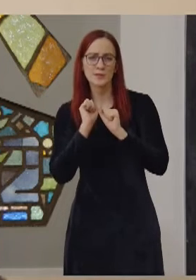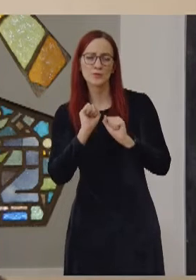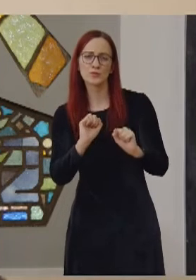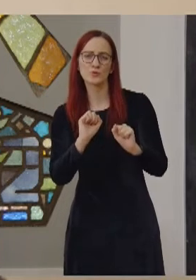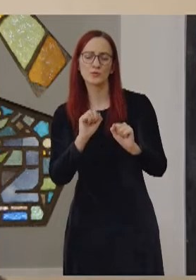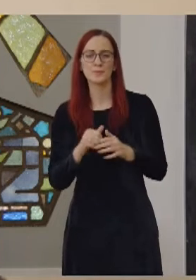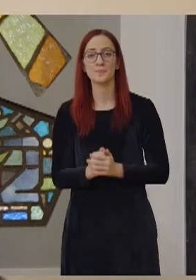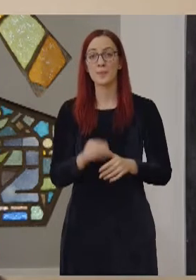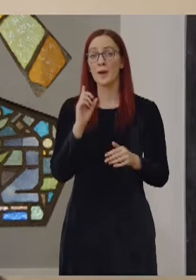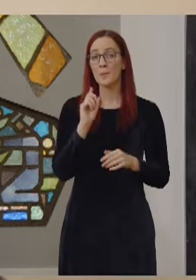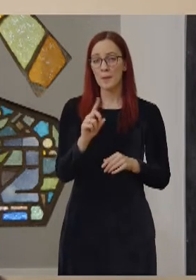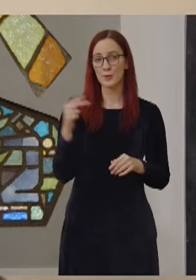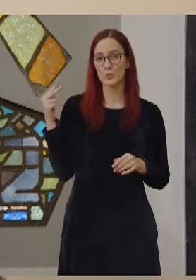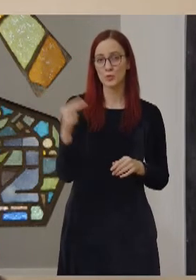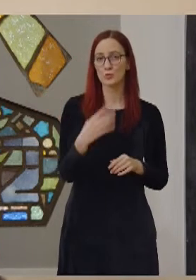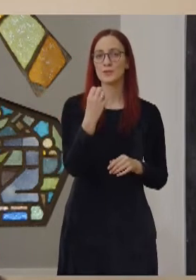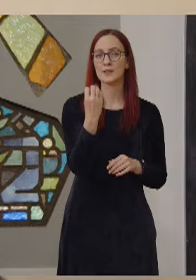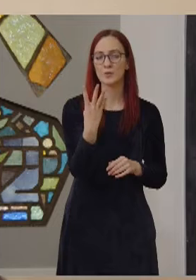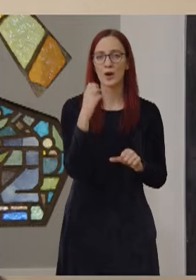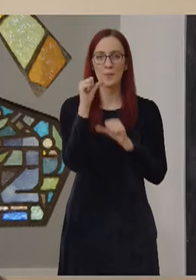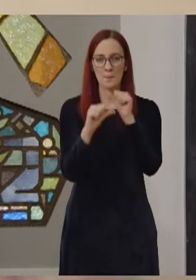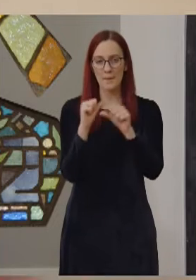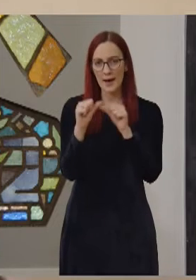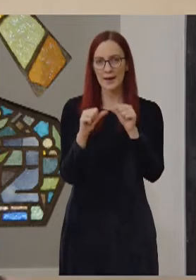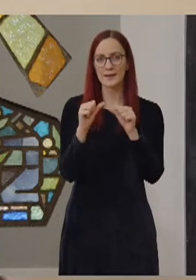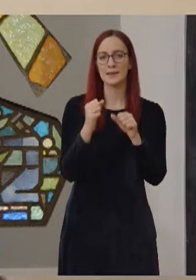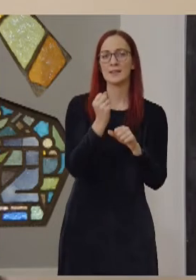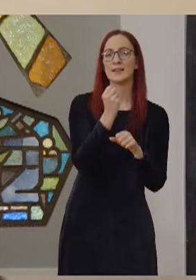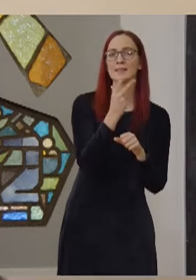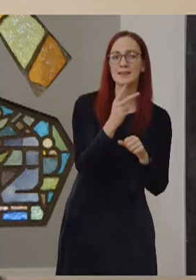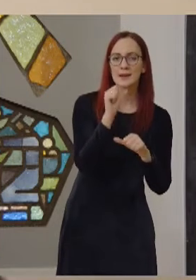women's rights, but in their